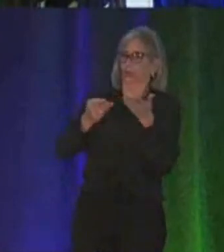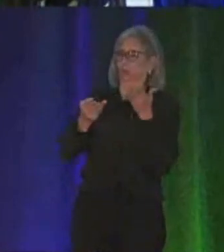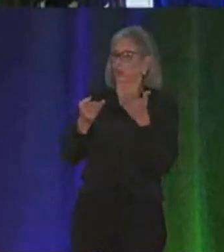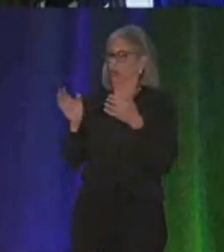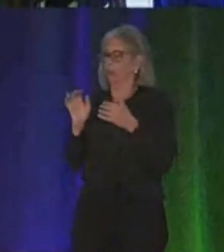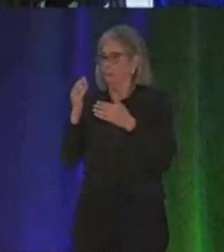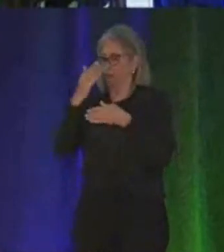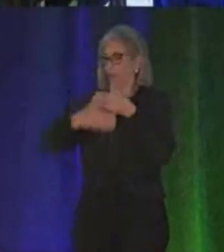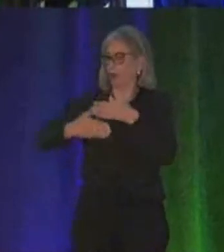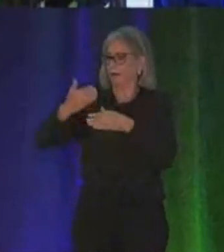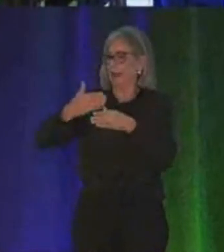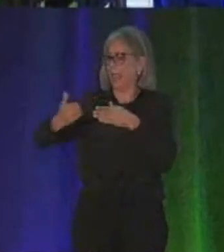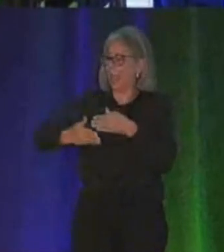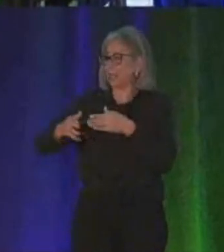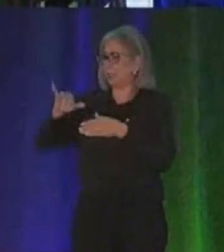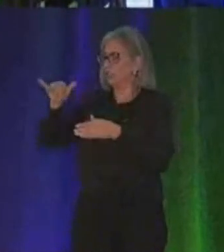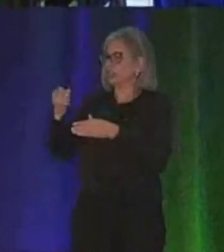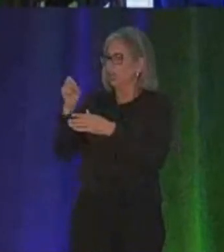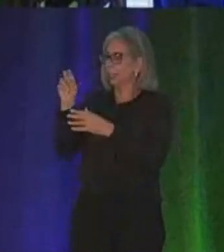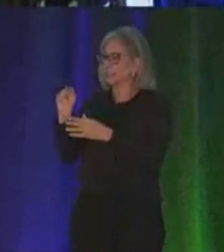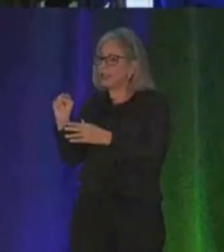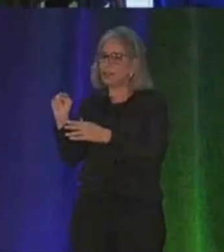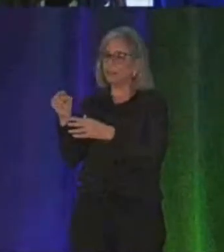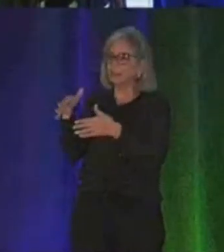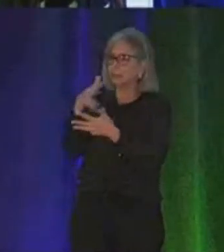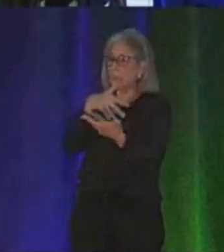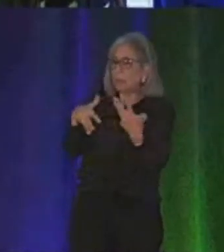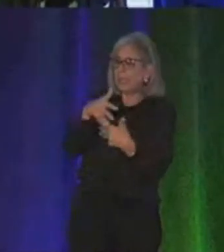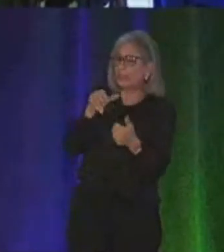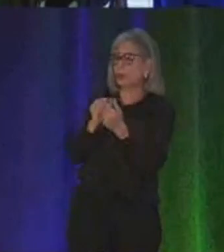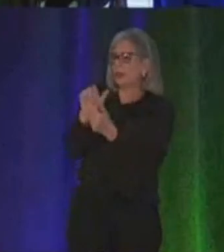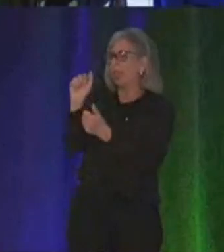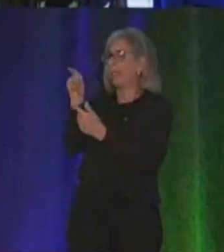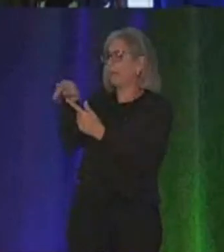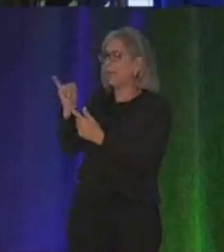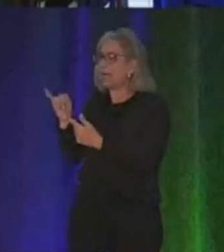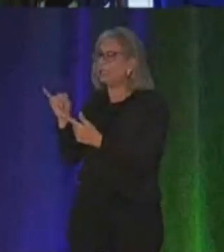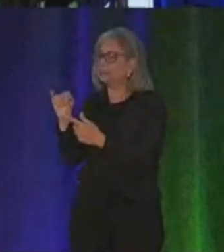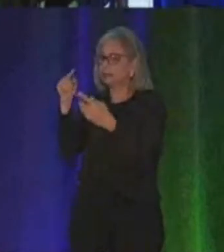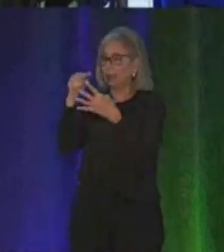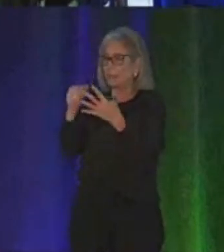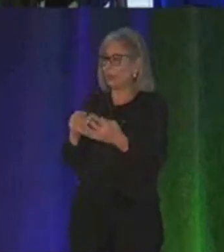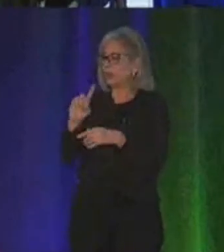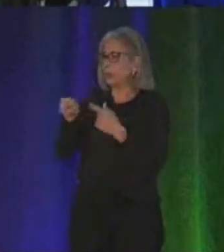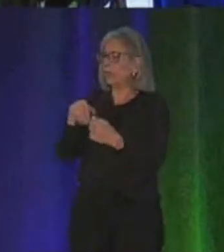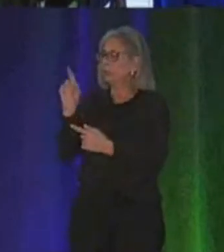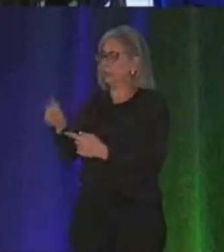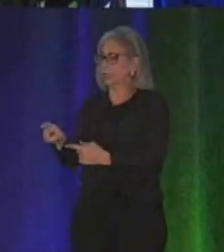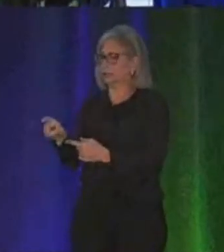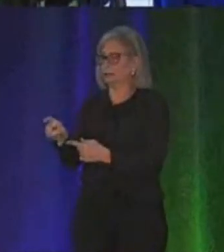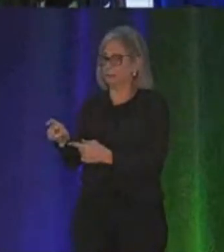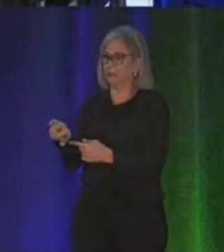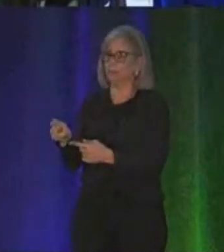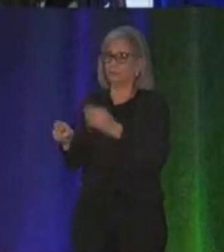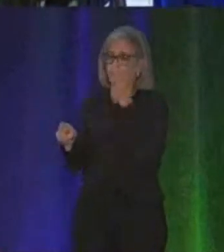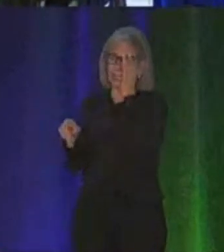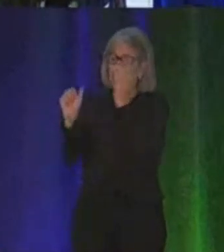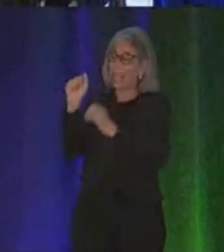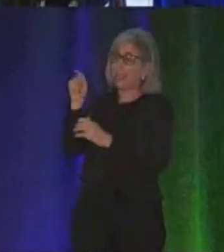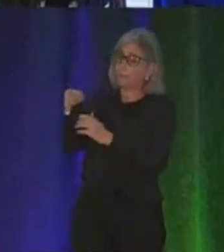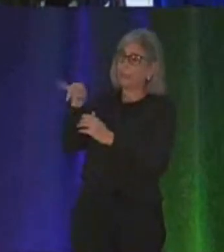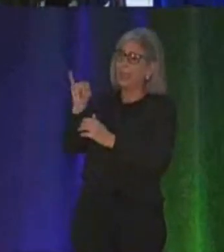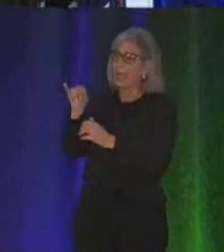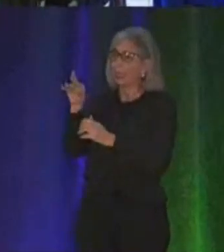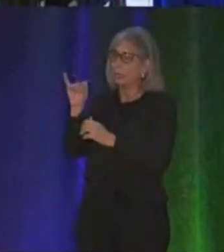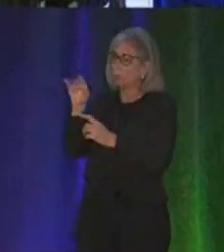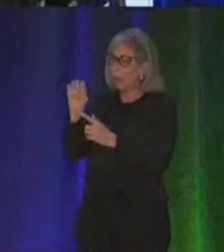like JSON requests. Just you can kind of mix in API endpoints as you need, which are clearly dynamic, right? An API route is